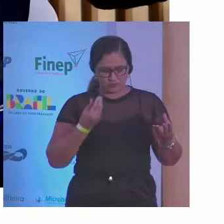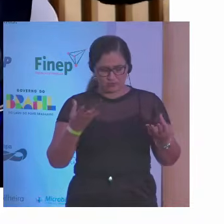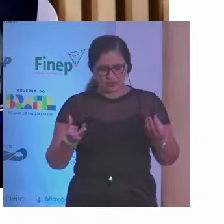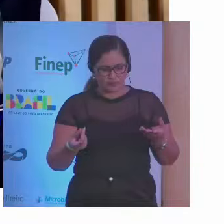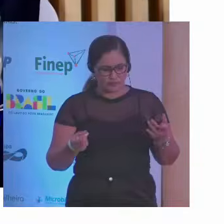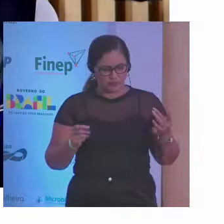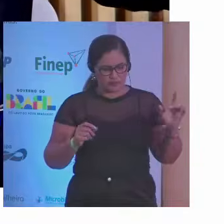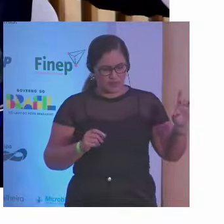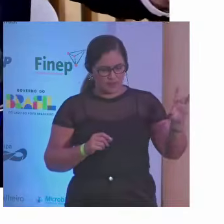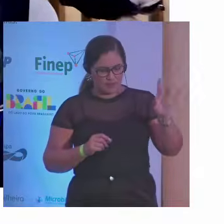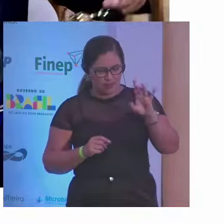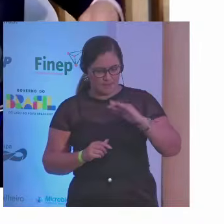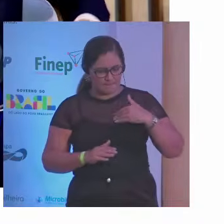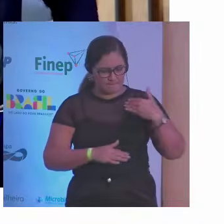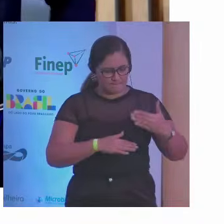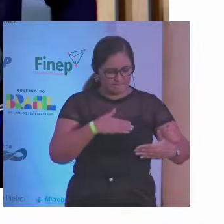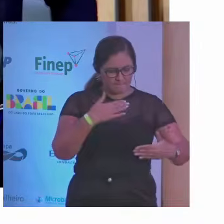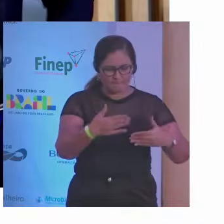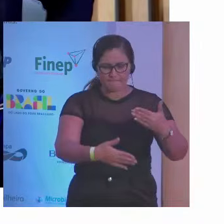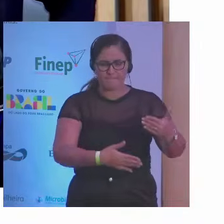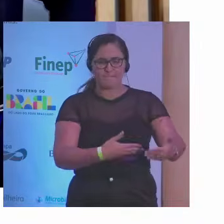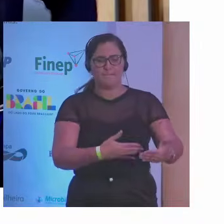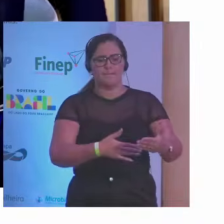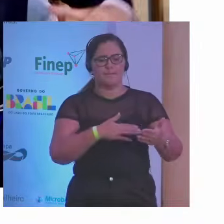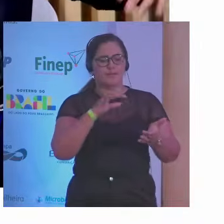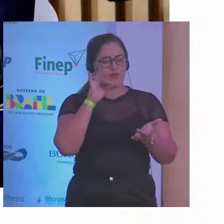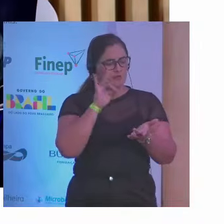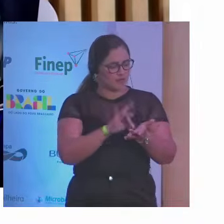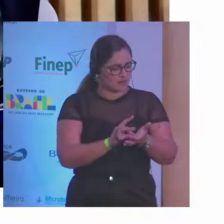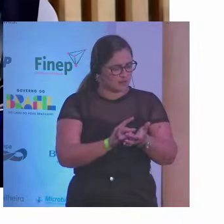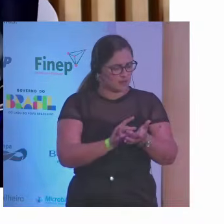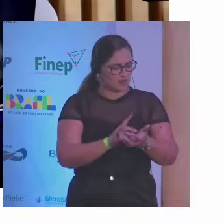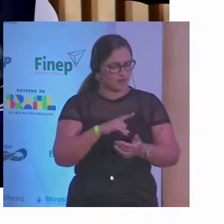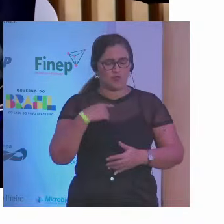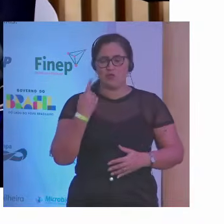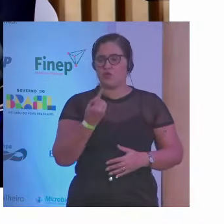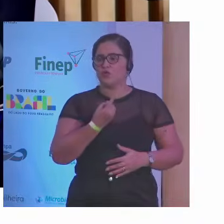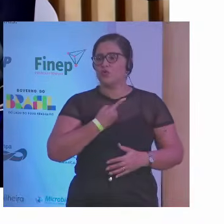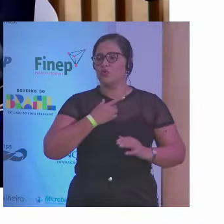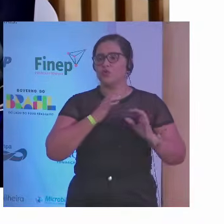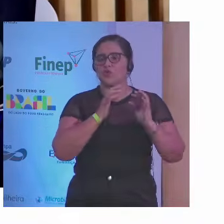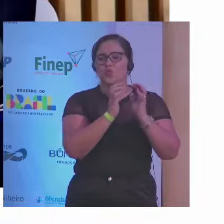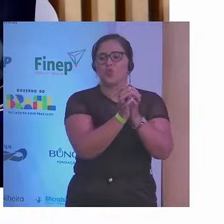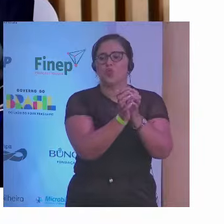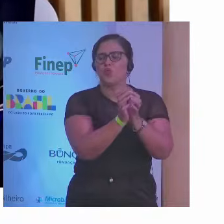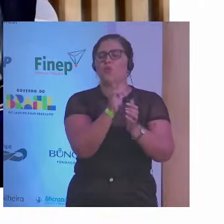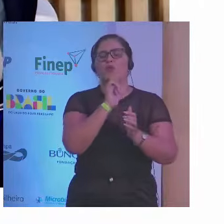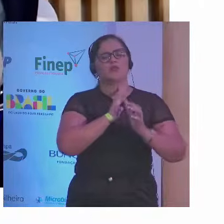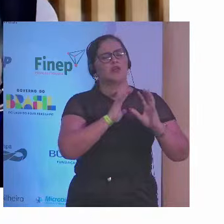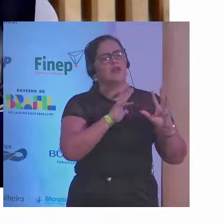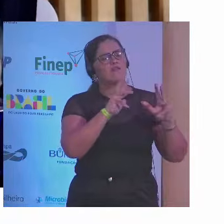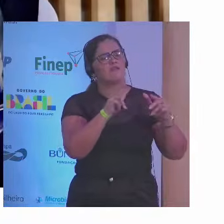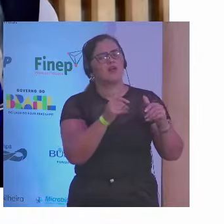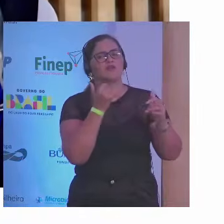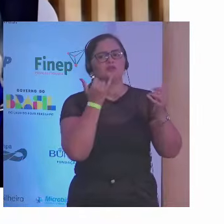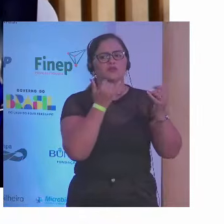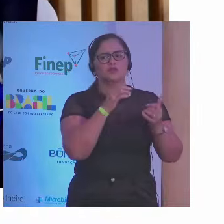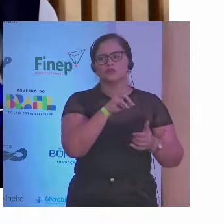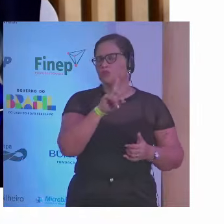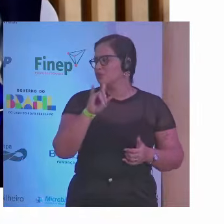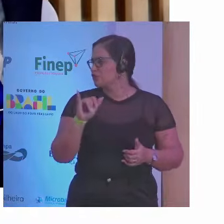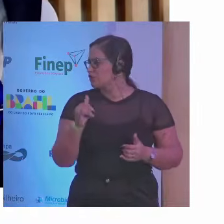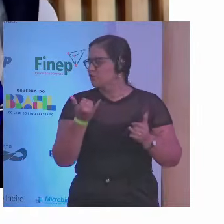So we have a team that are experts in collecting all the in situ observations, for instance. Their role is to collect the data where they